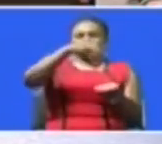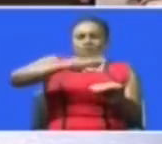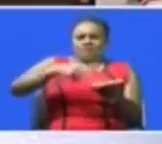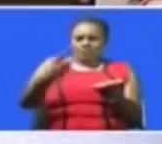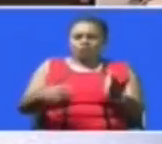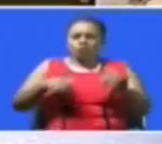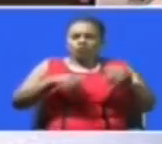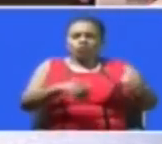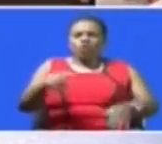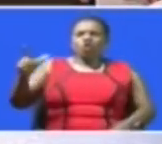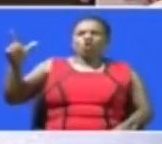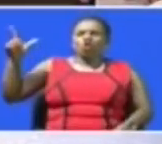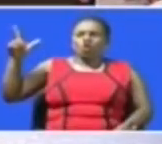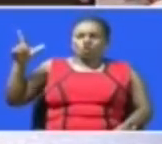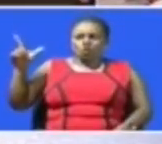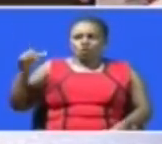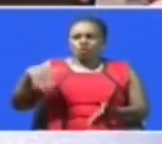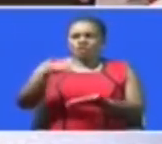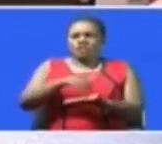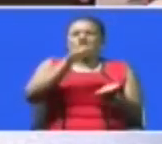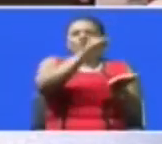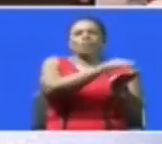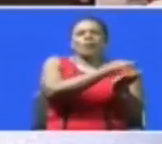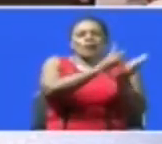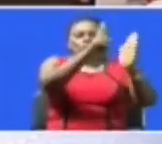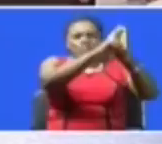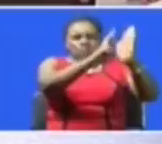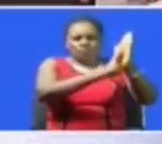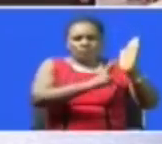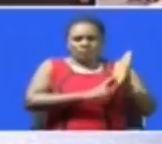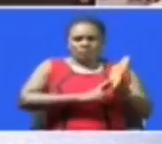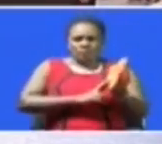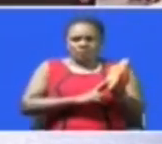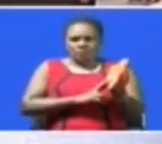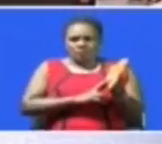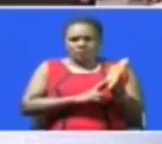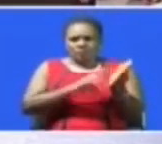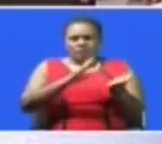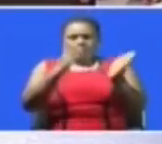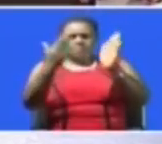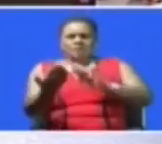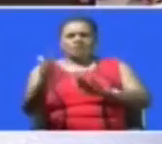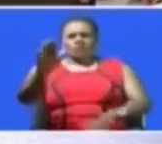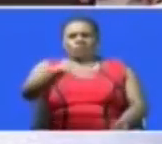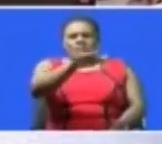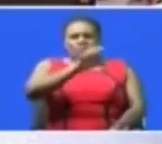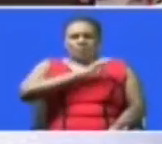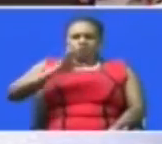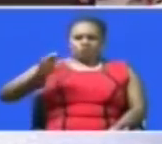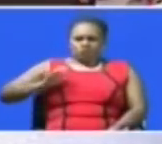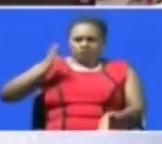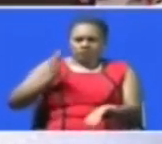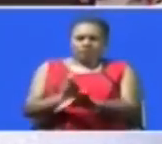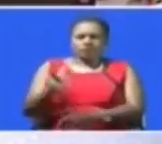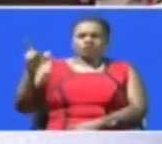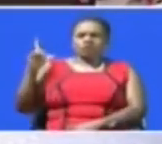that failed to comply with the Central Bank of Kenya's prudential guidelines on moving money. Now, appearing before the Parliamentary Committee on